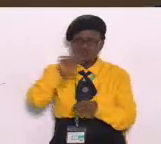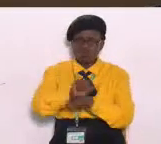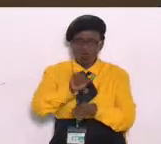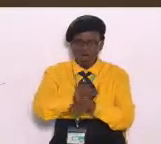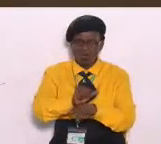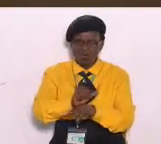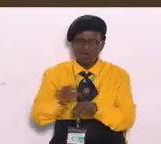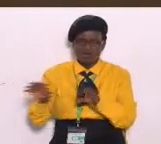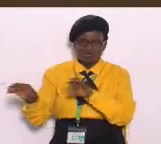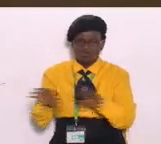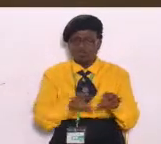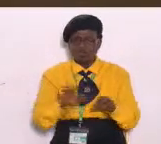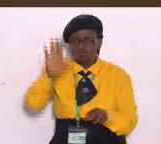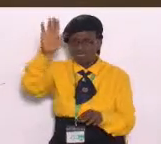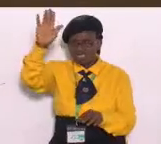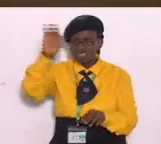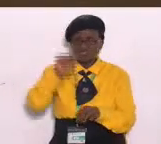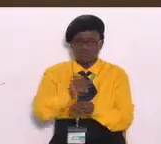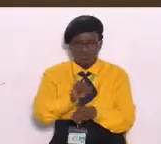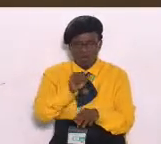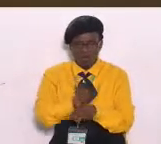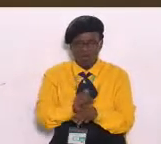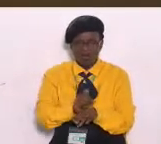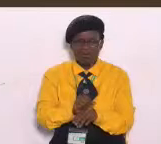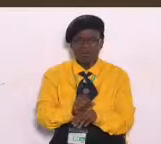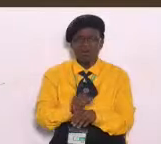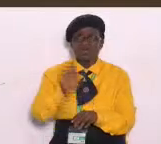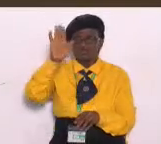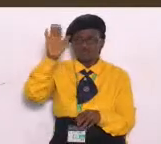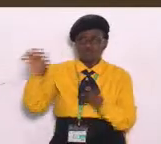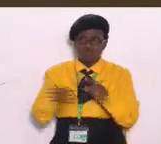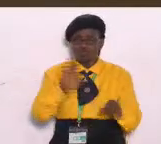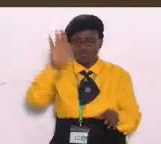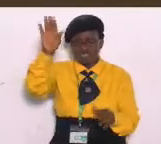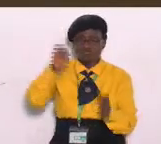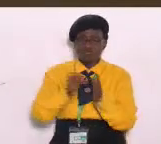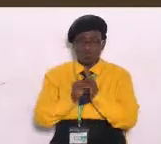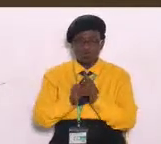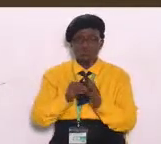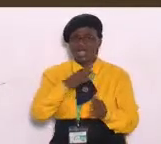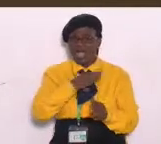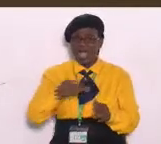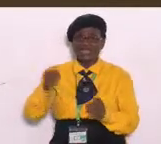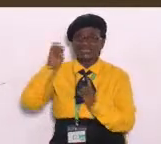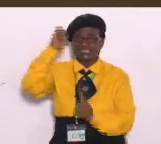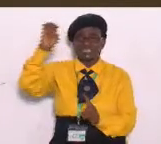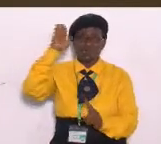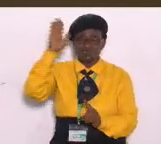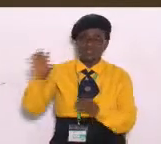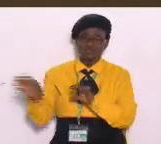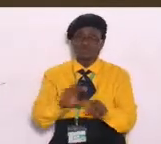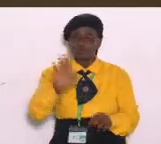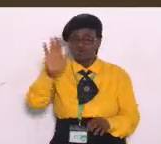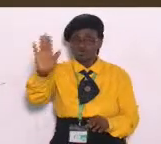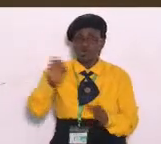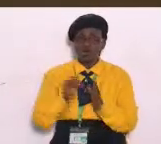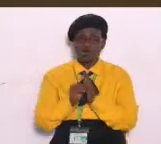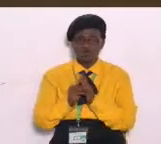Do his own, and he will do your own. He said